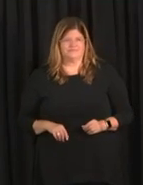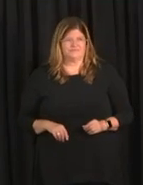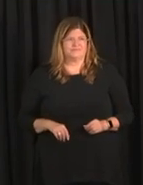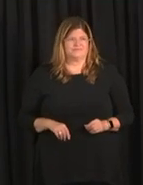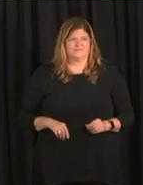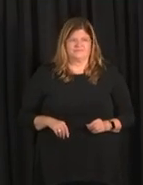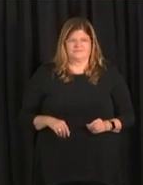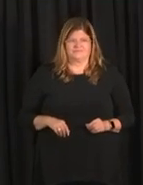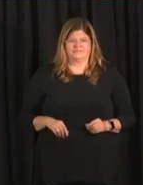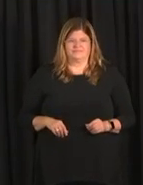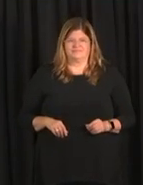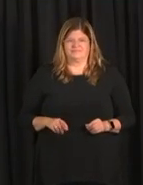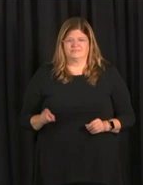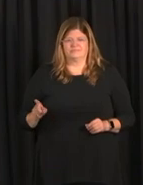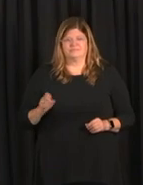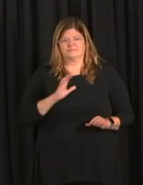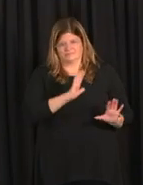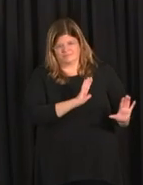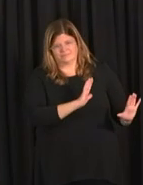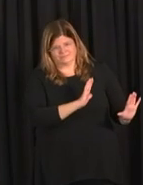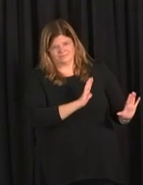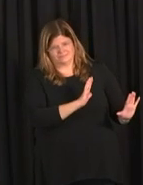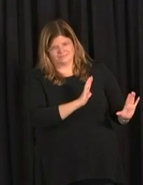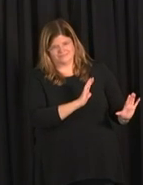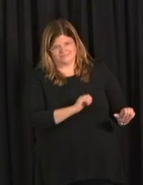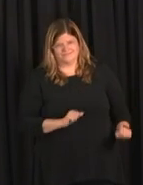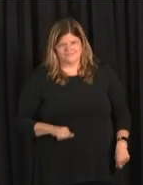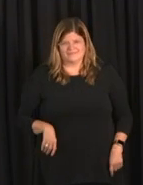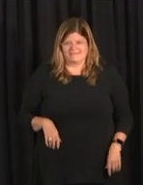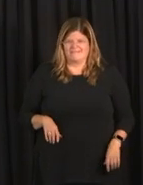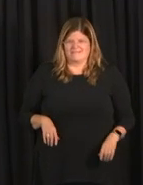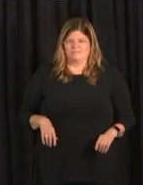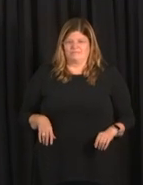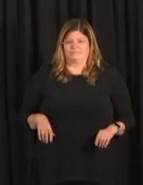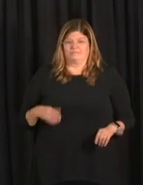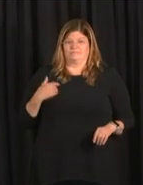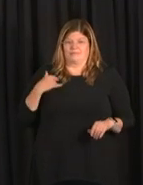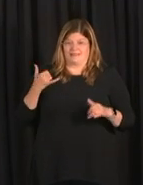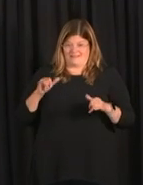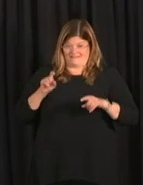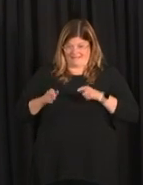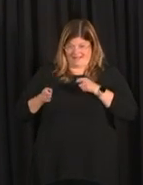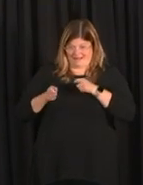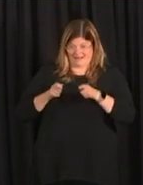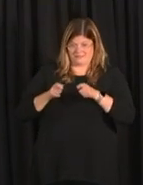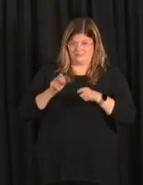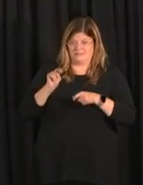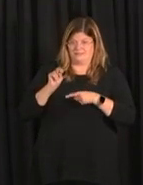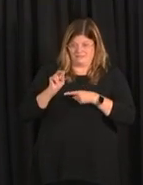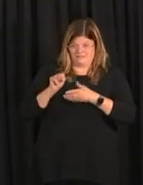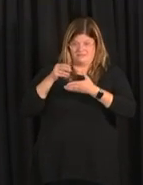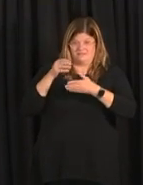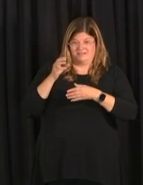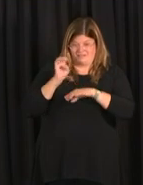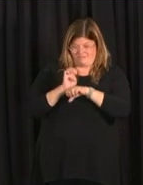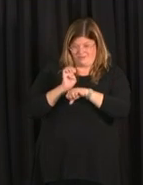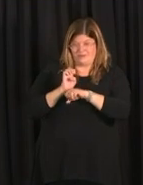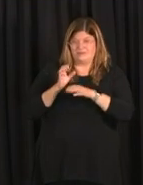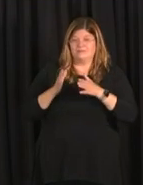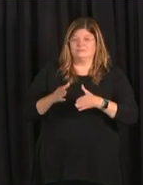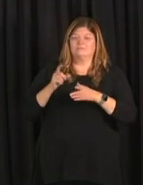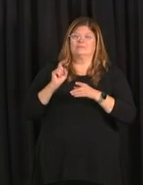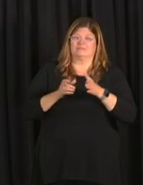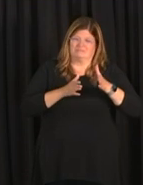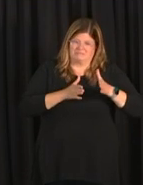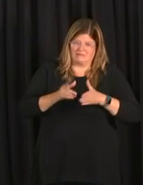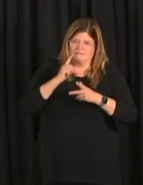I think the way to say it, Phil, is that if we have to deal with the unemployment fund, that we have